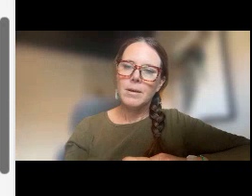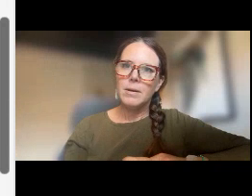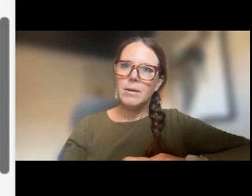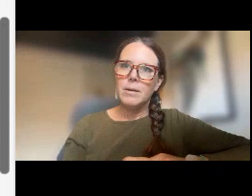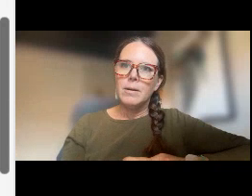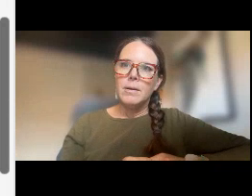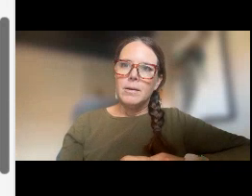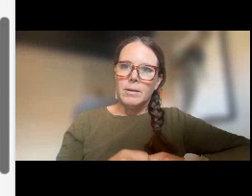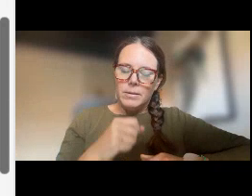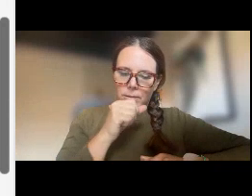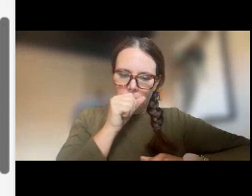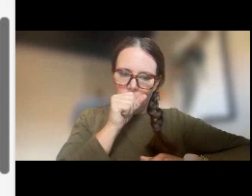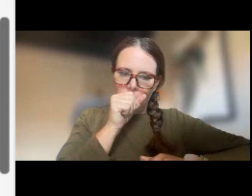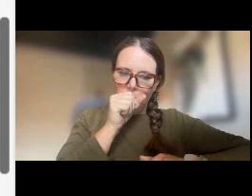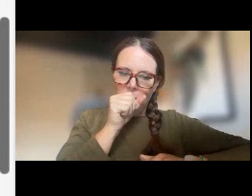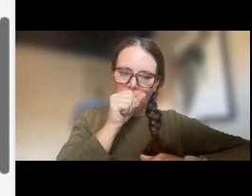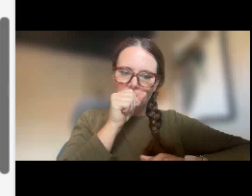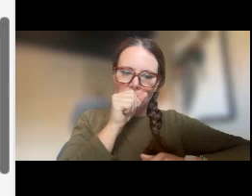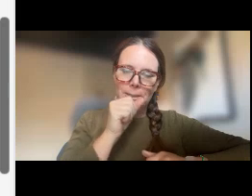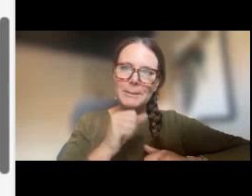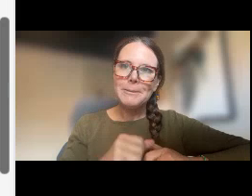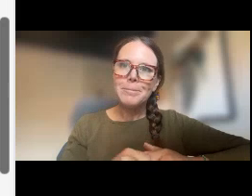Share and some others.